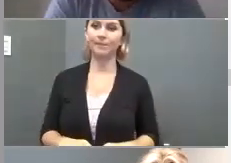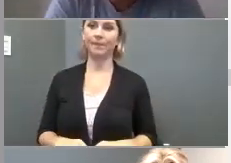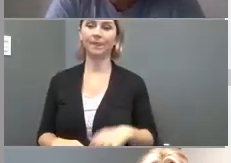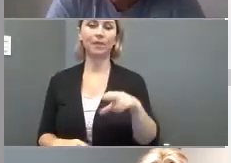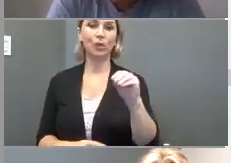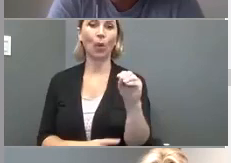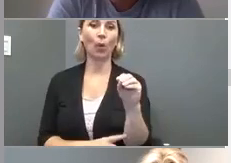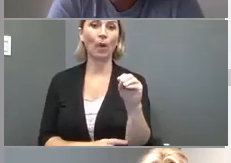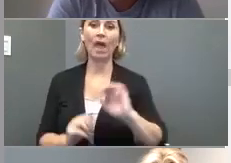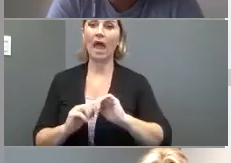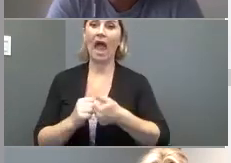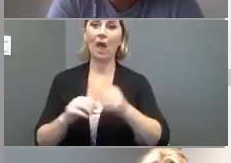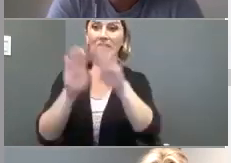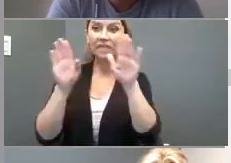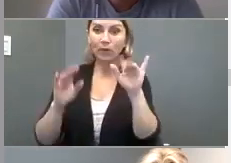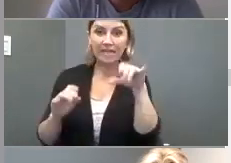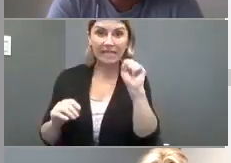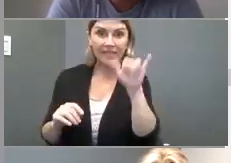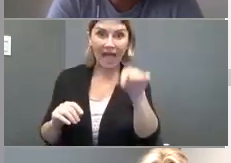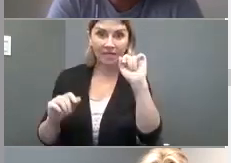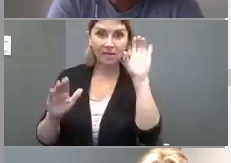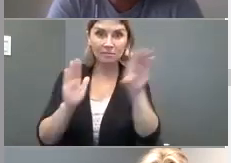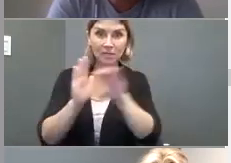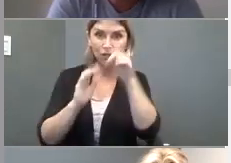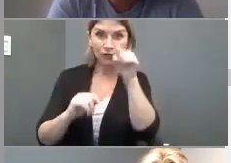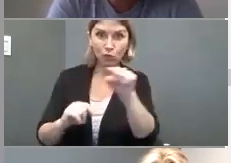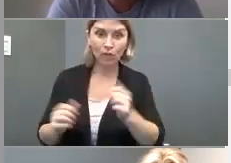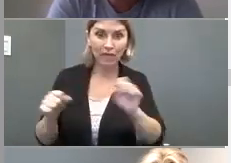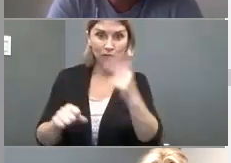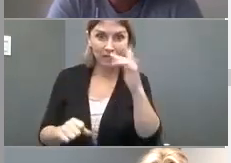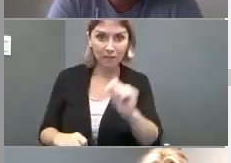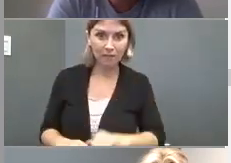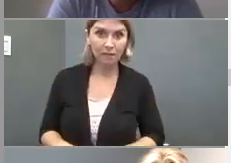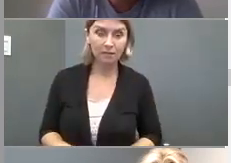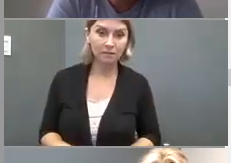So how clear is this image here? I can zoom it in.